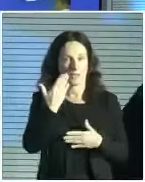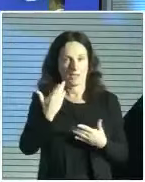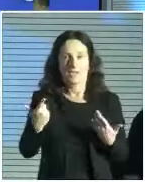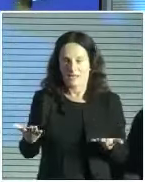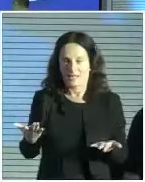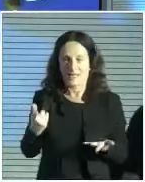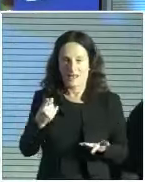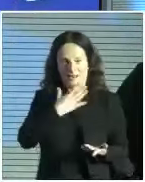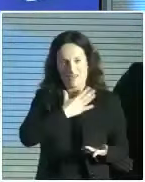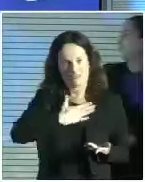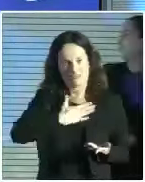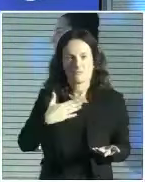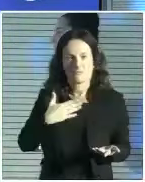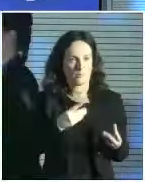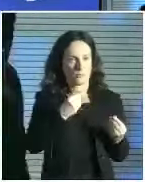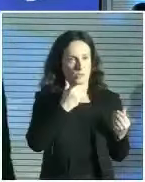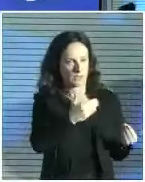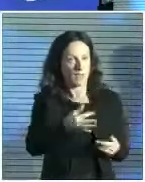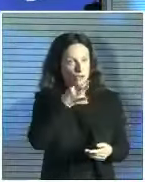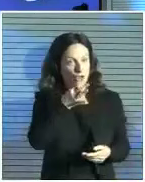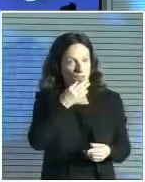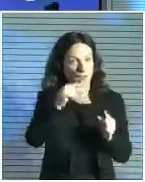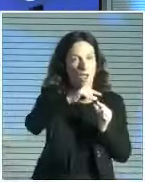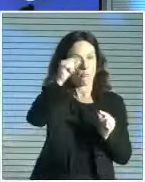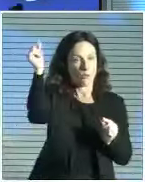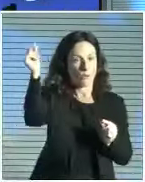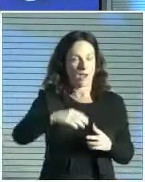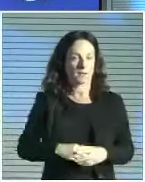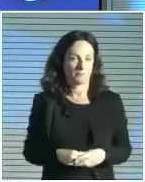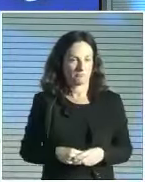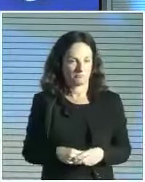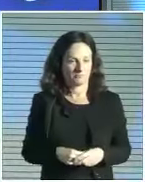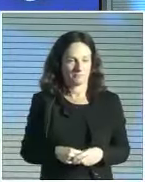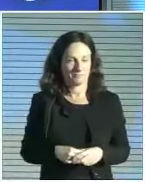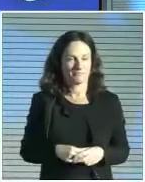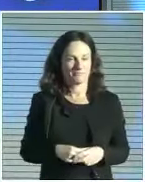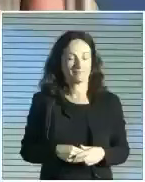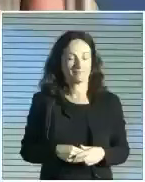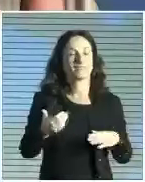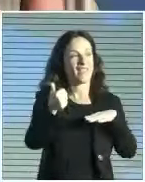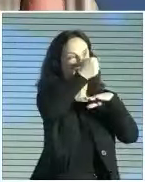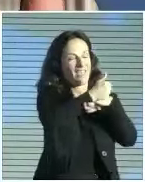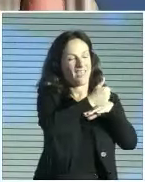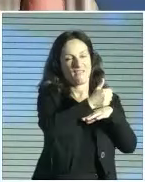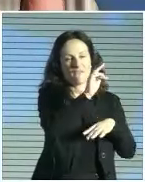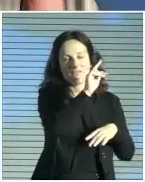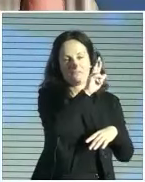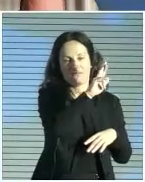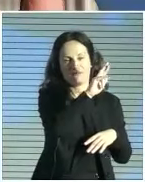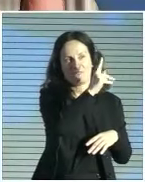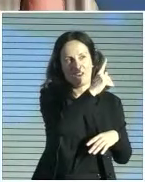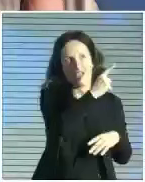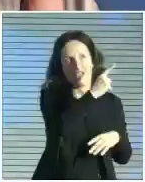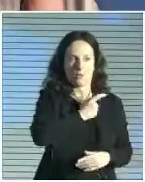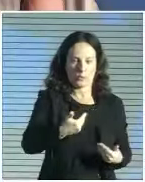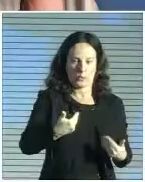I'm still with the feather of Chief Frank. It's a responsibility and a privilege to